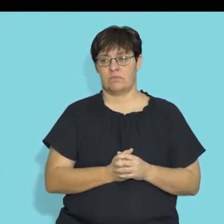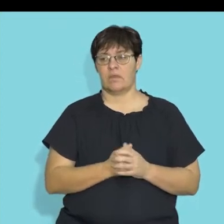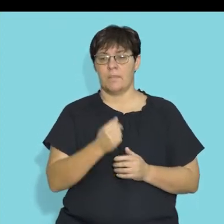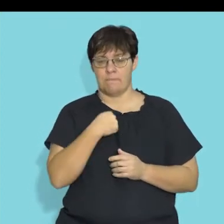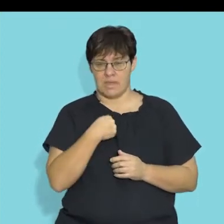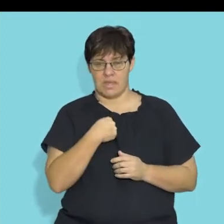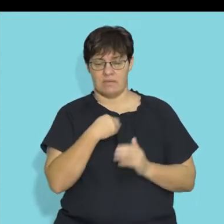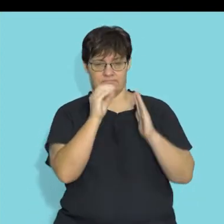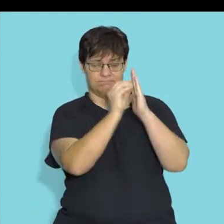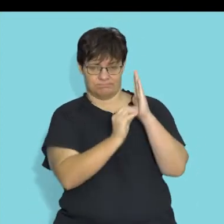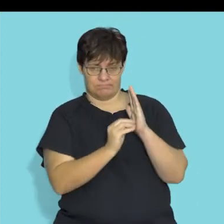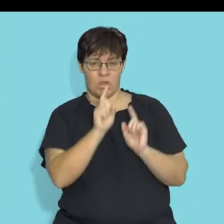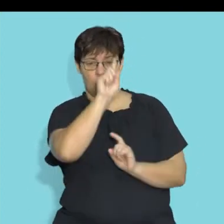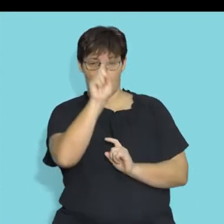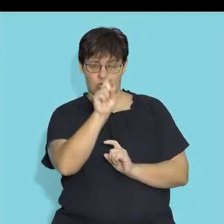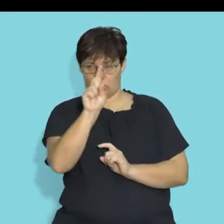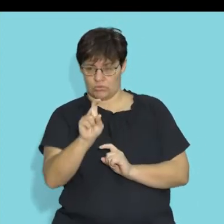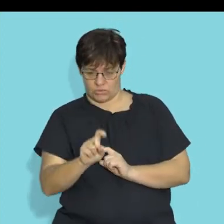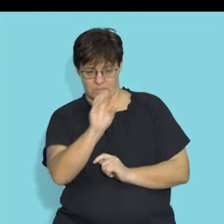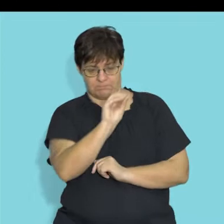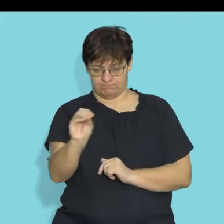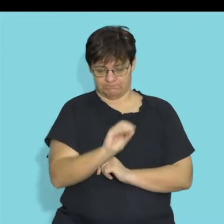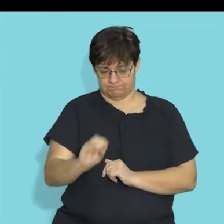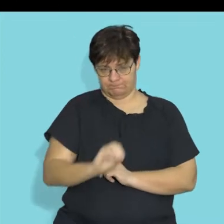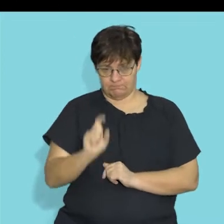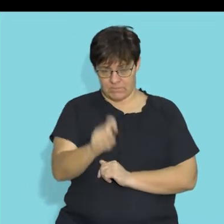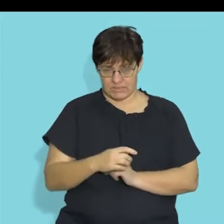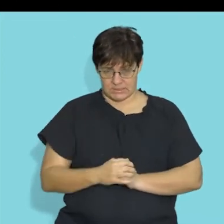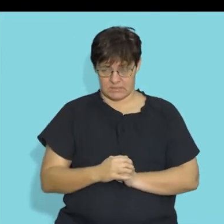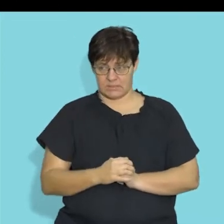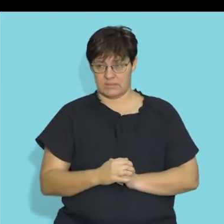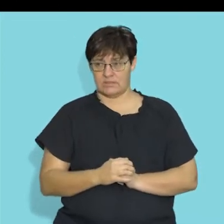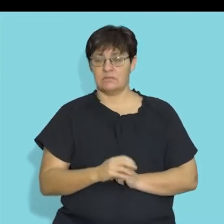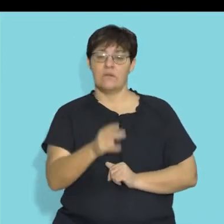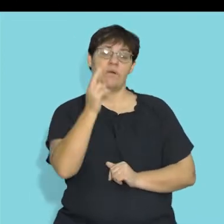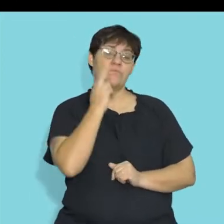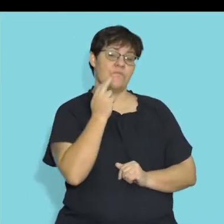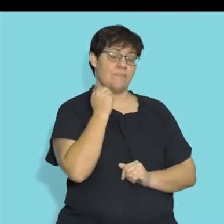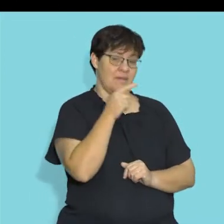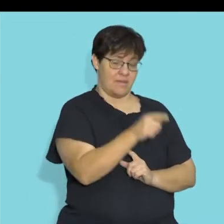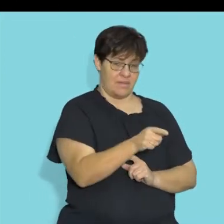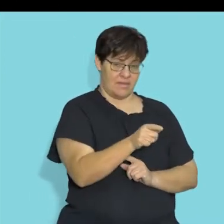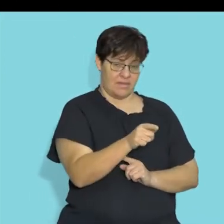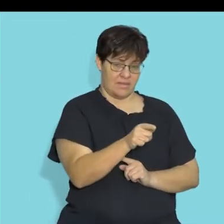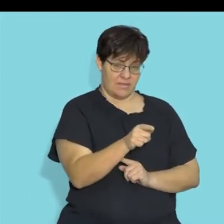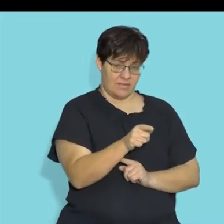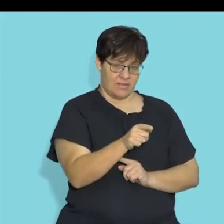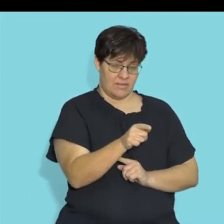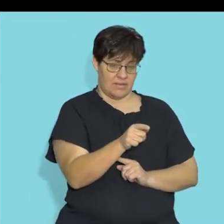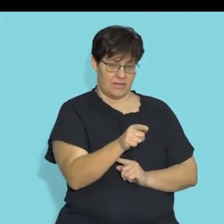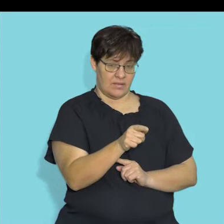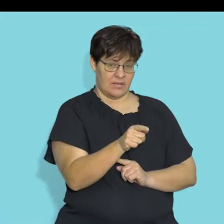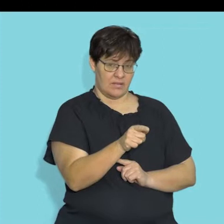figures that are denoted with a question mark. Okay, so if this is my November sale,